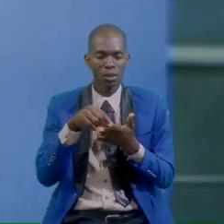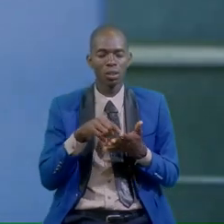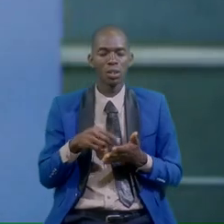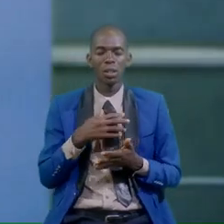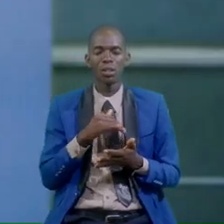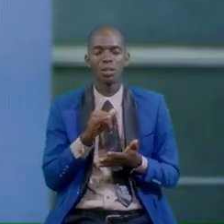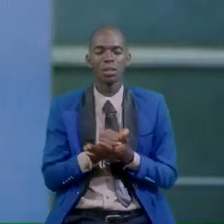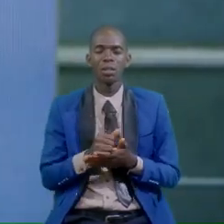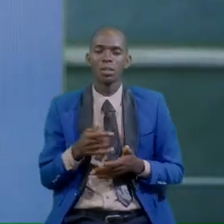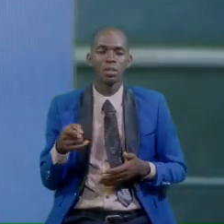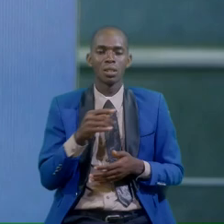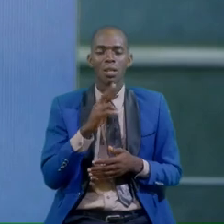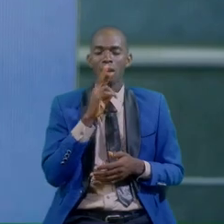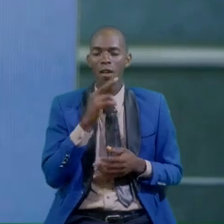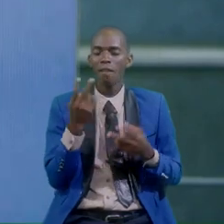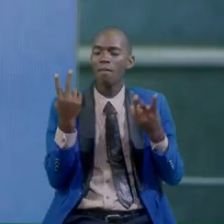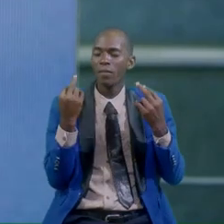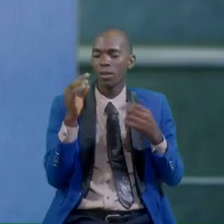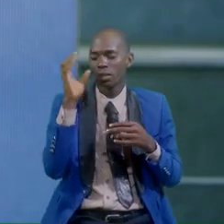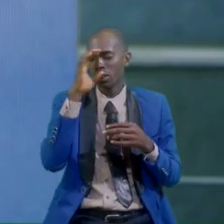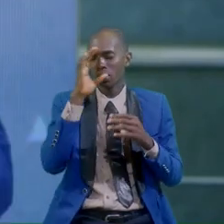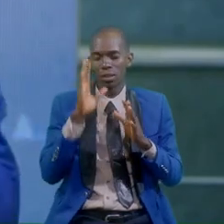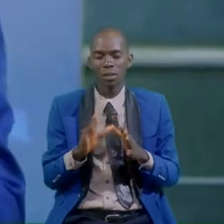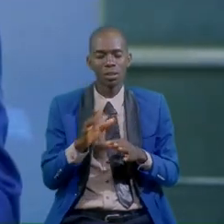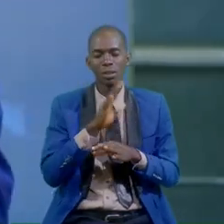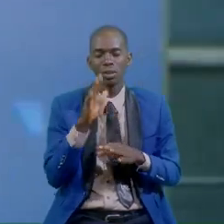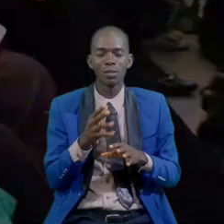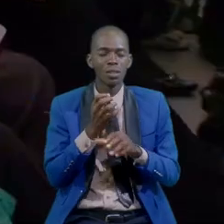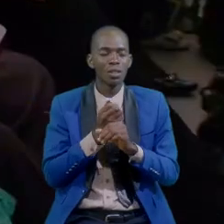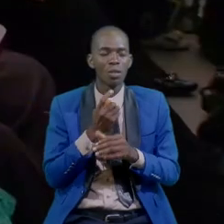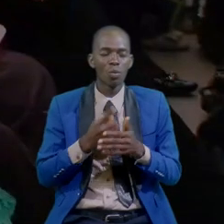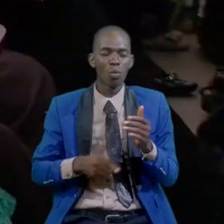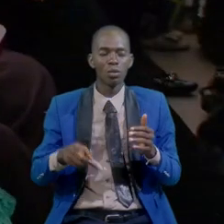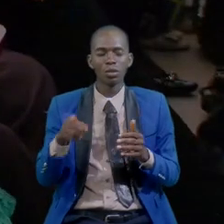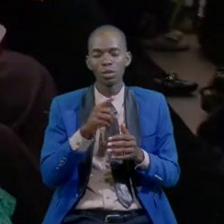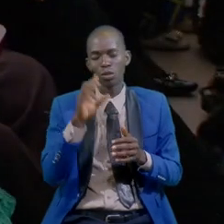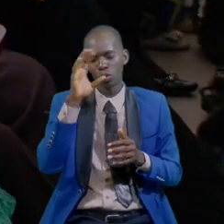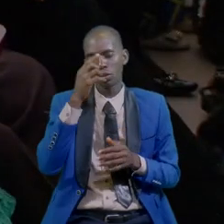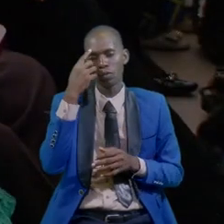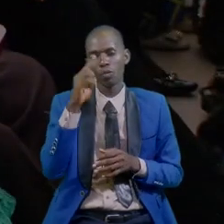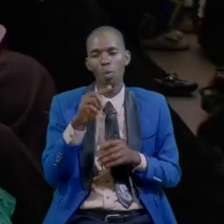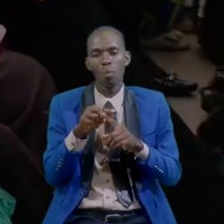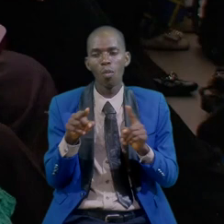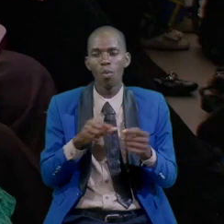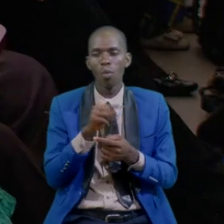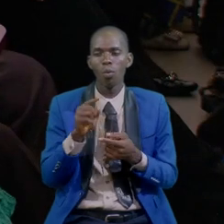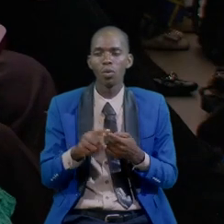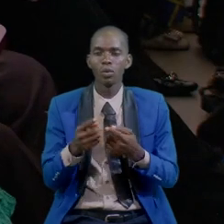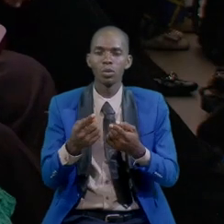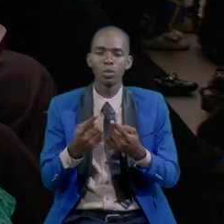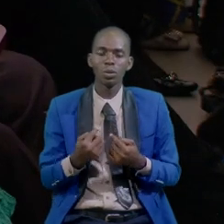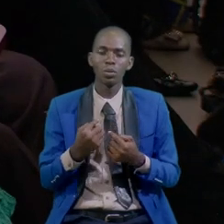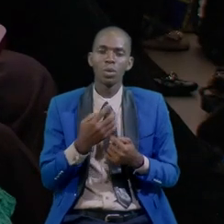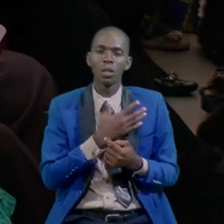vain seekers. They never get what they are seeking for. But when you come and you seek the Lord with all